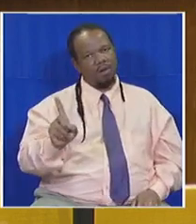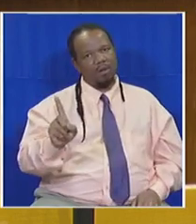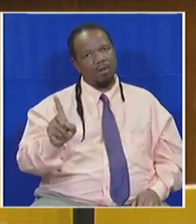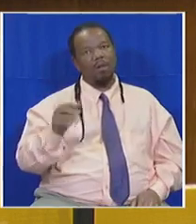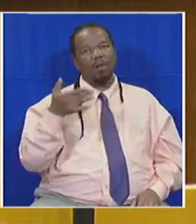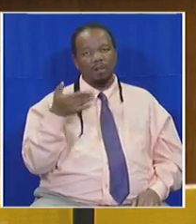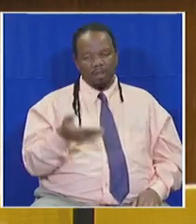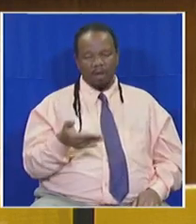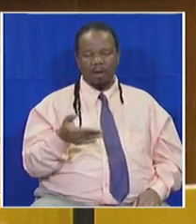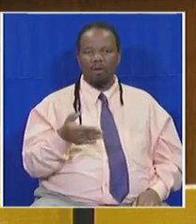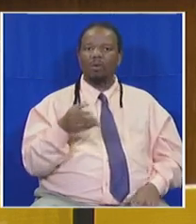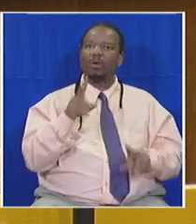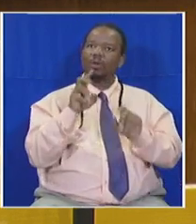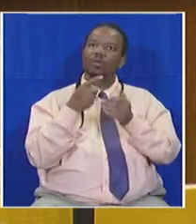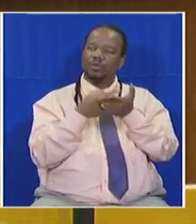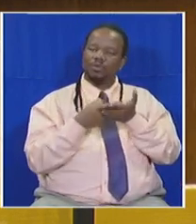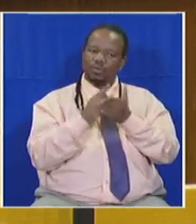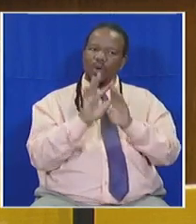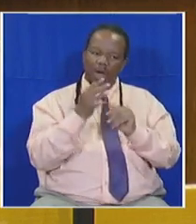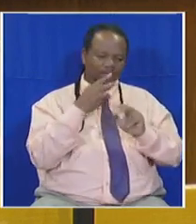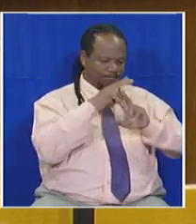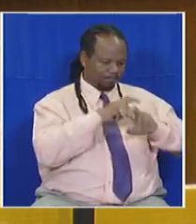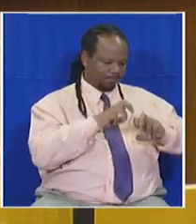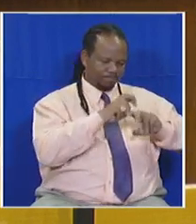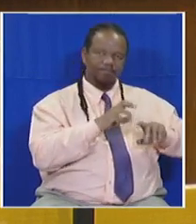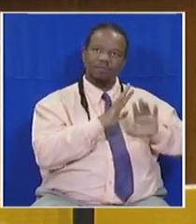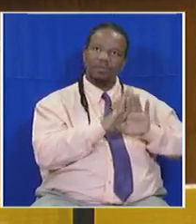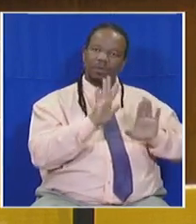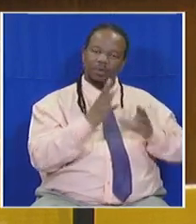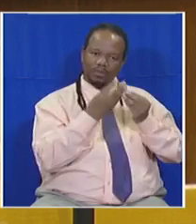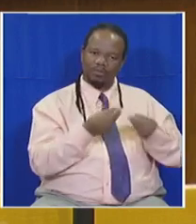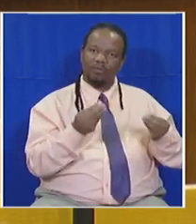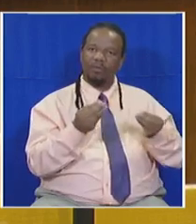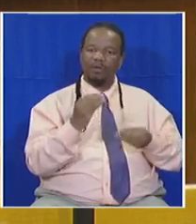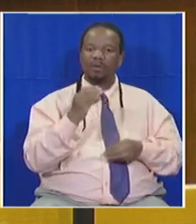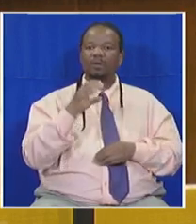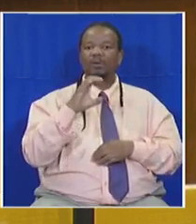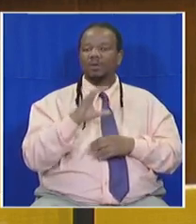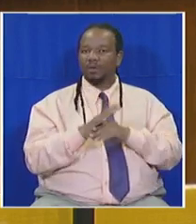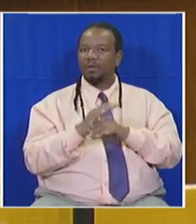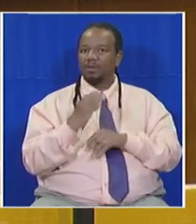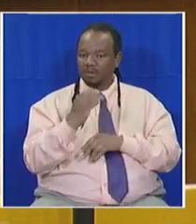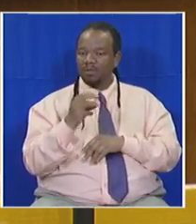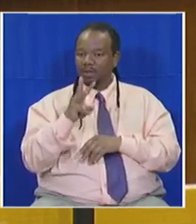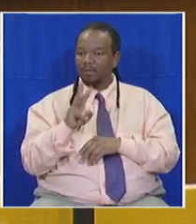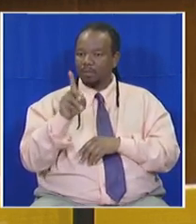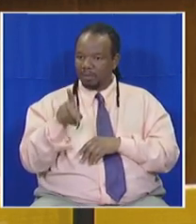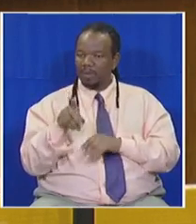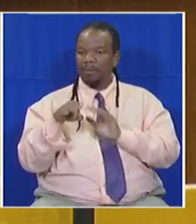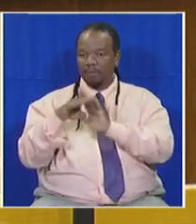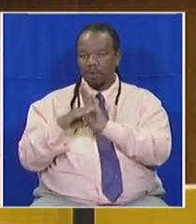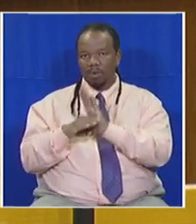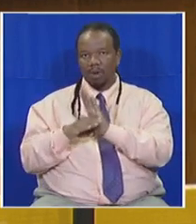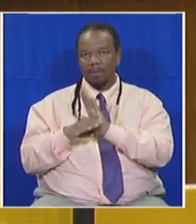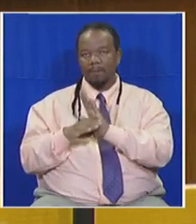is going to enjoy our attention and that issue is going to be addressed. CWP programs are important to make sure that